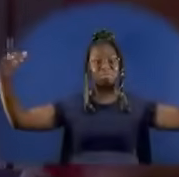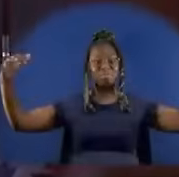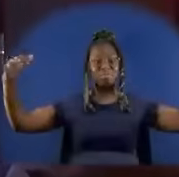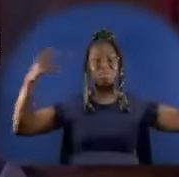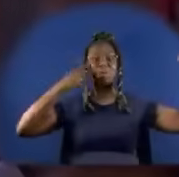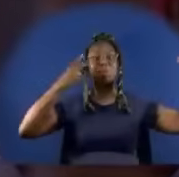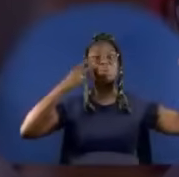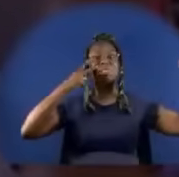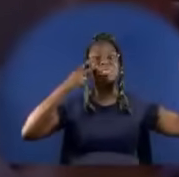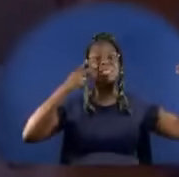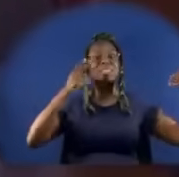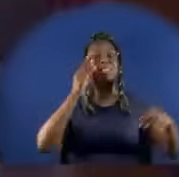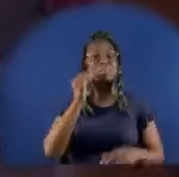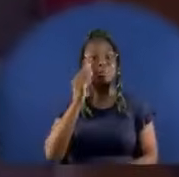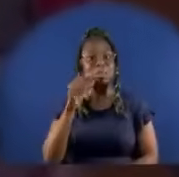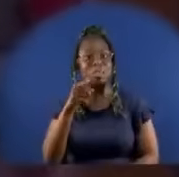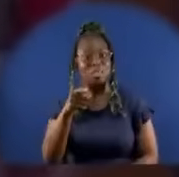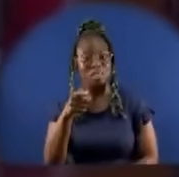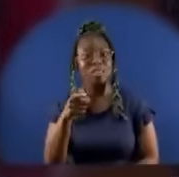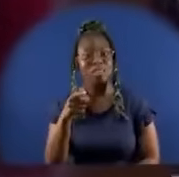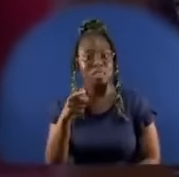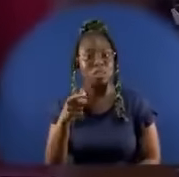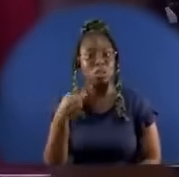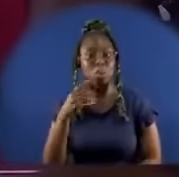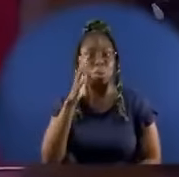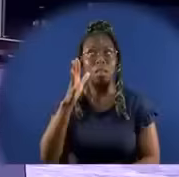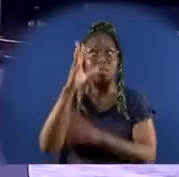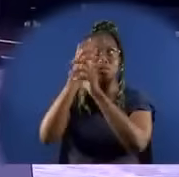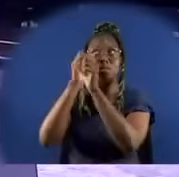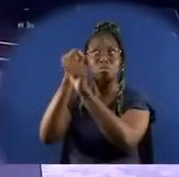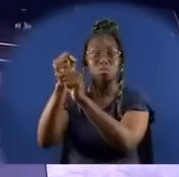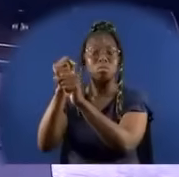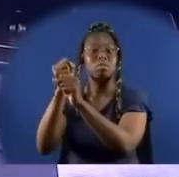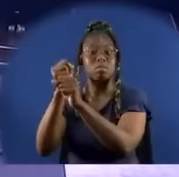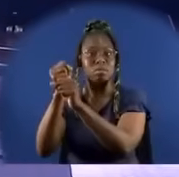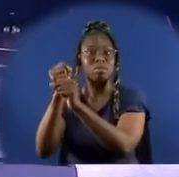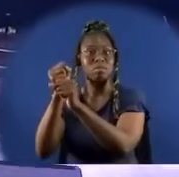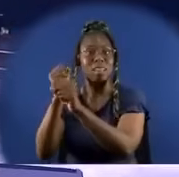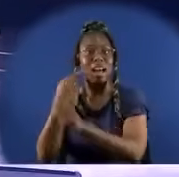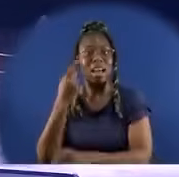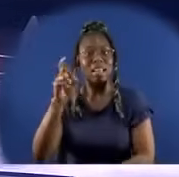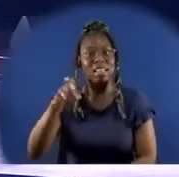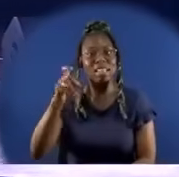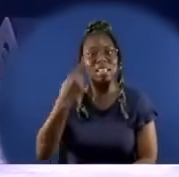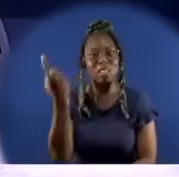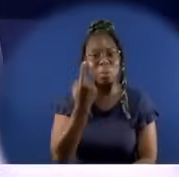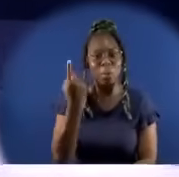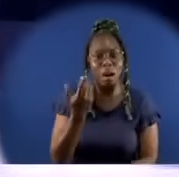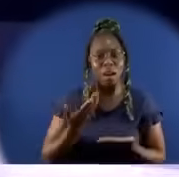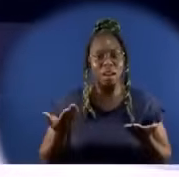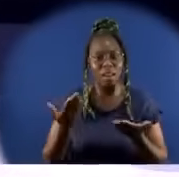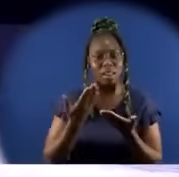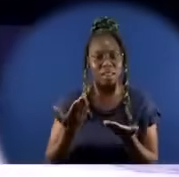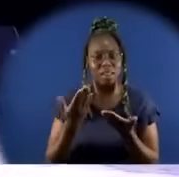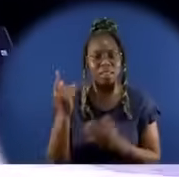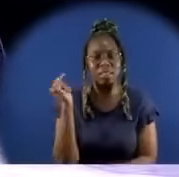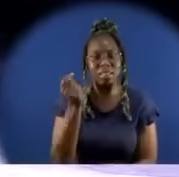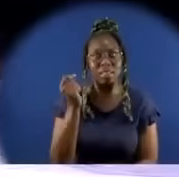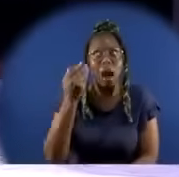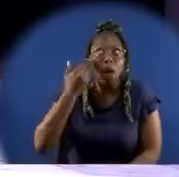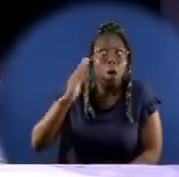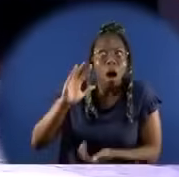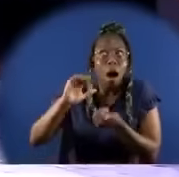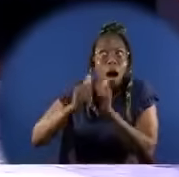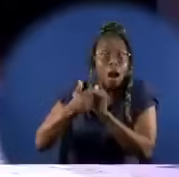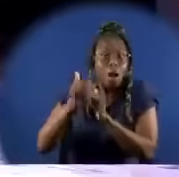enough in your history that you'll trust him for your legacy? I need somebody in here to testify. I don't know how he's gonna do